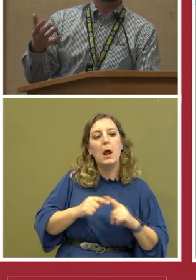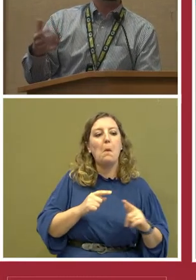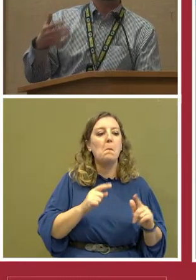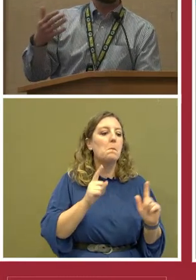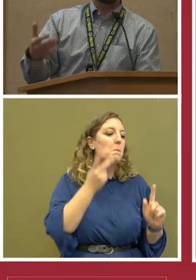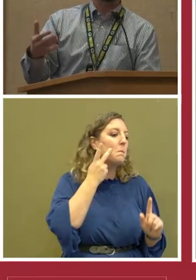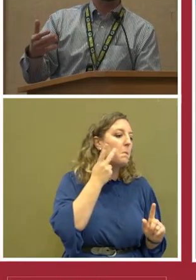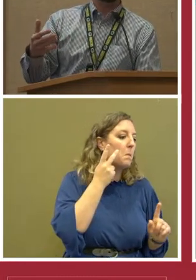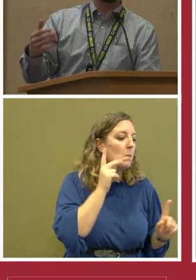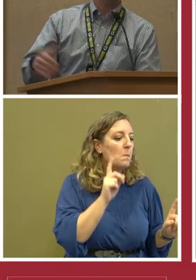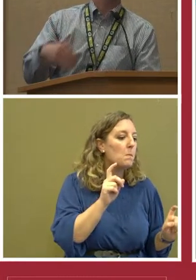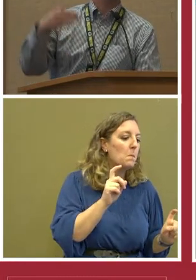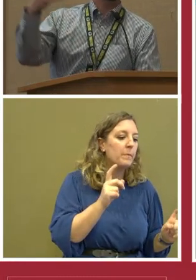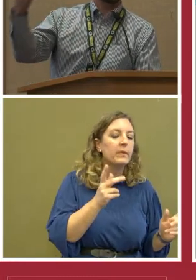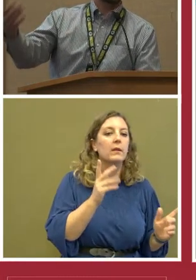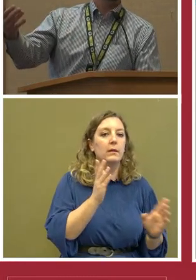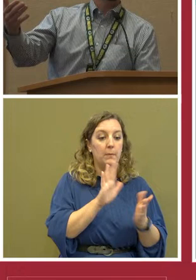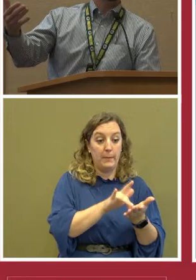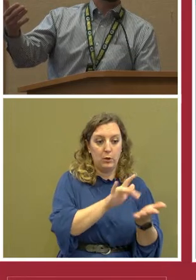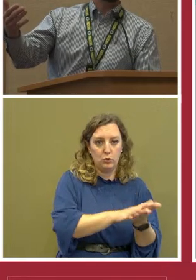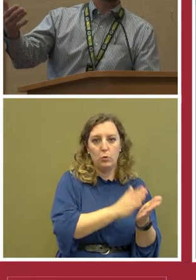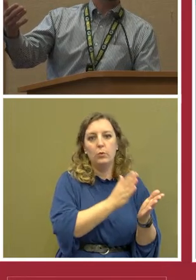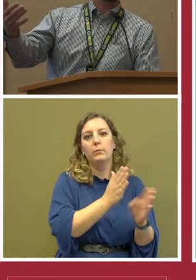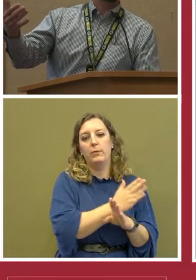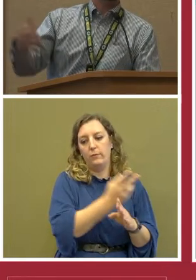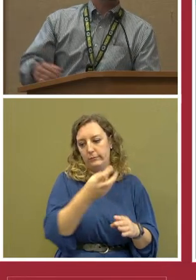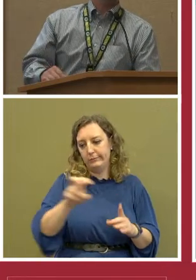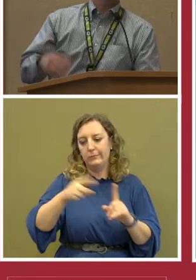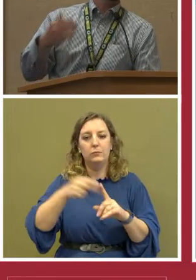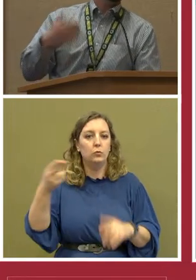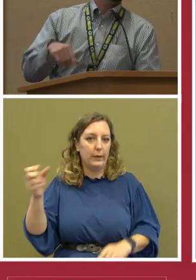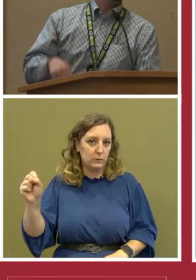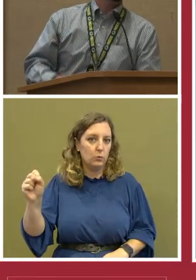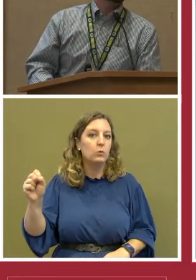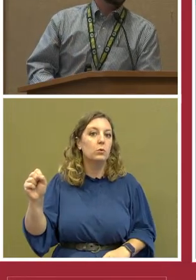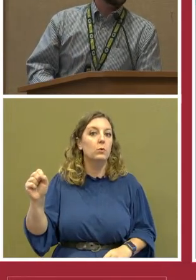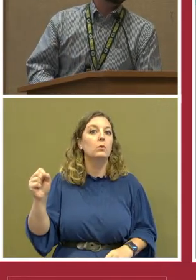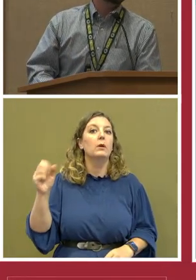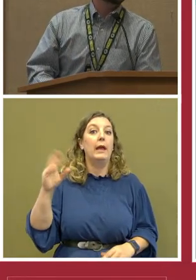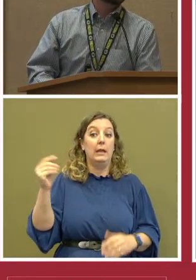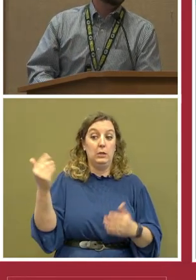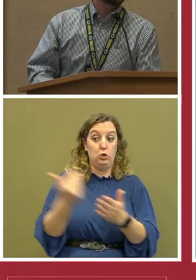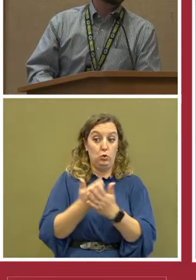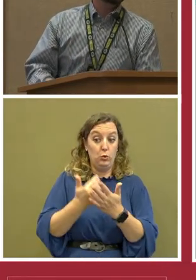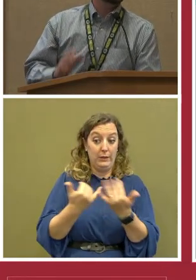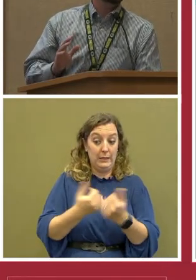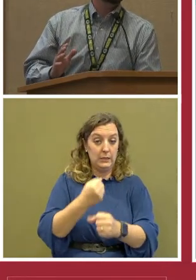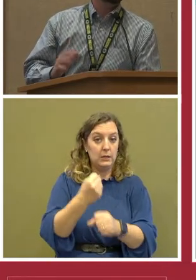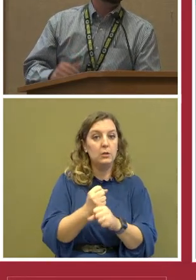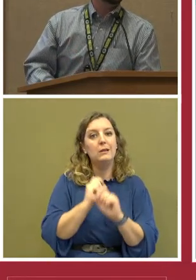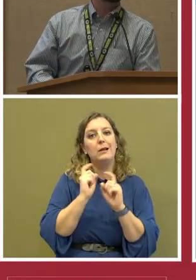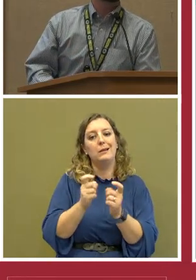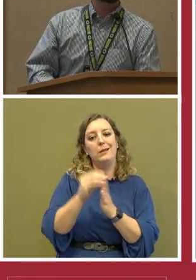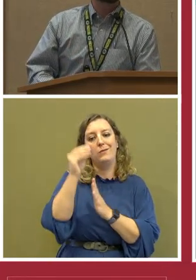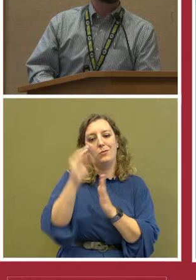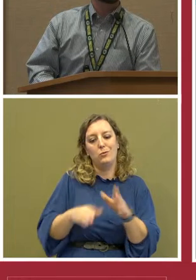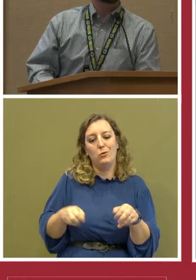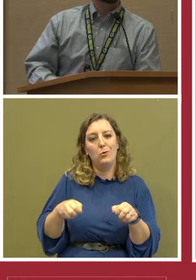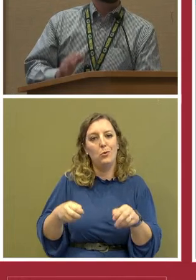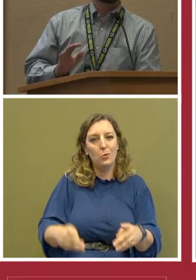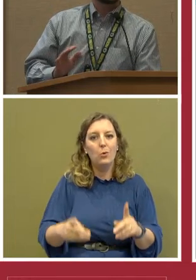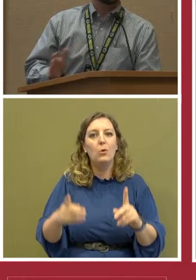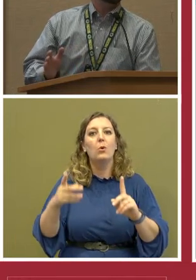in those subjects in the middle school area before they travel up into the high school. And something new we're going to do this year is give students an